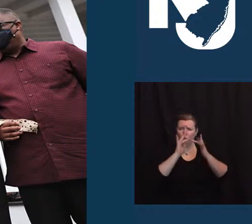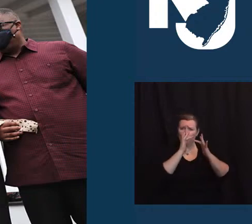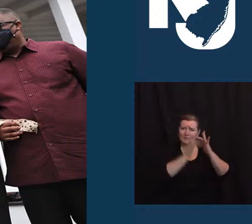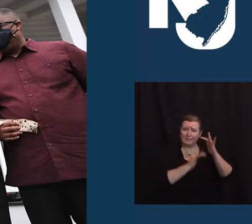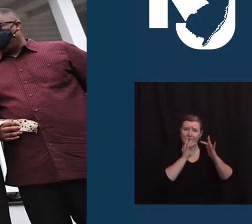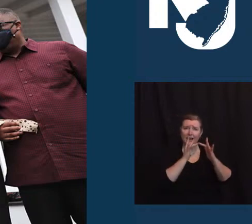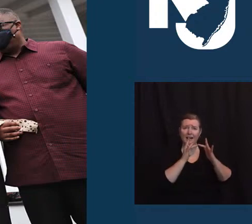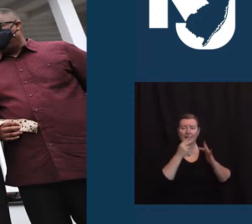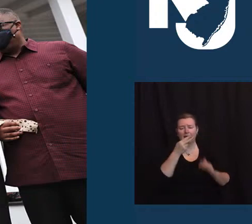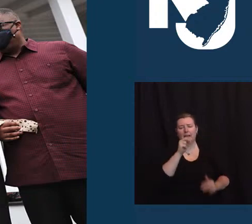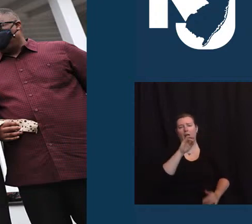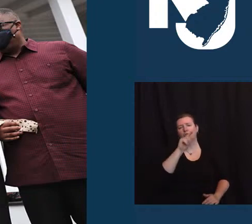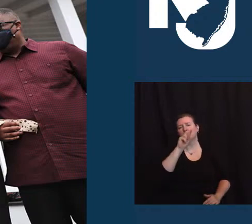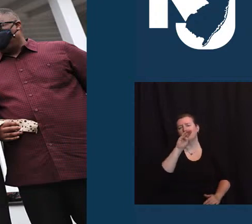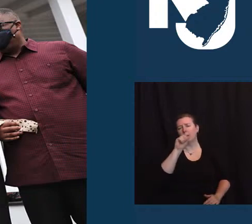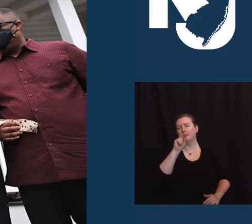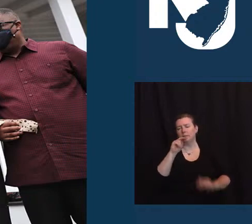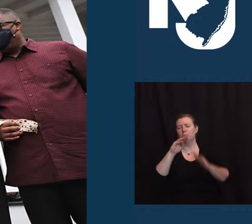harriettubmanmuseum.org,